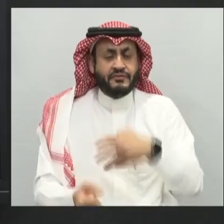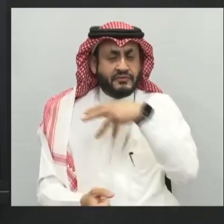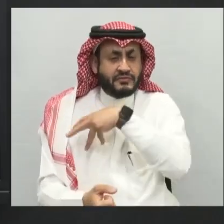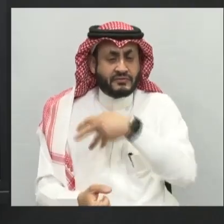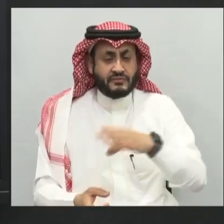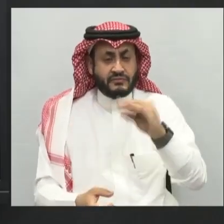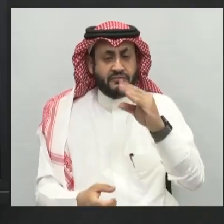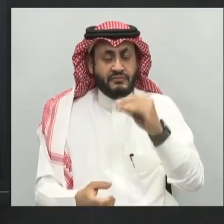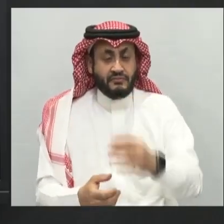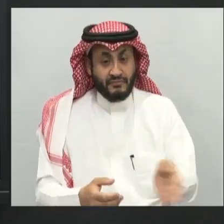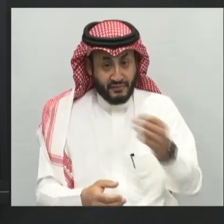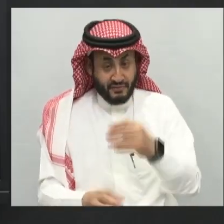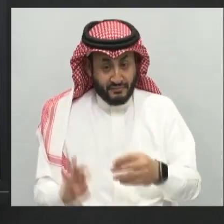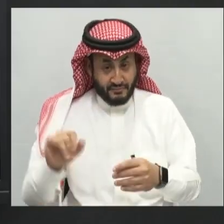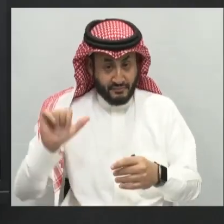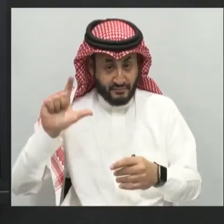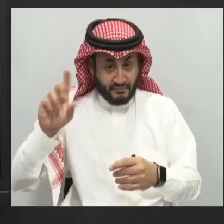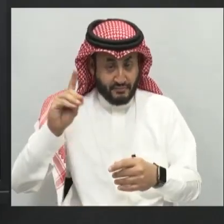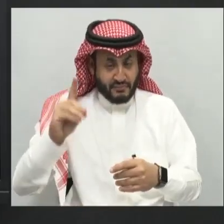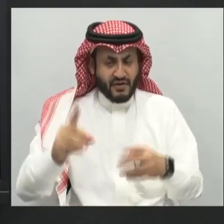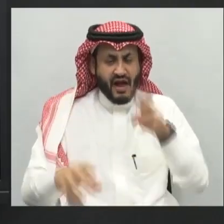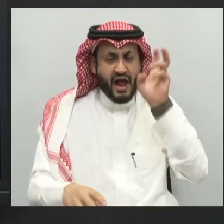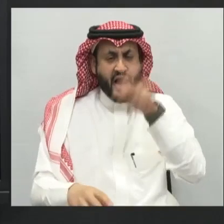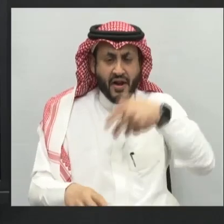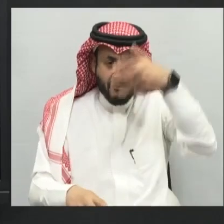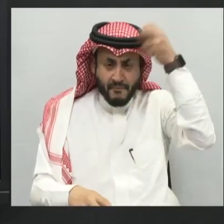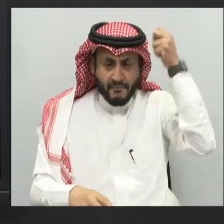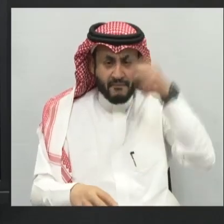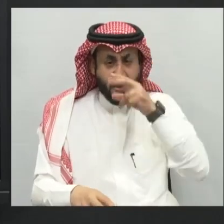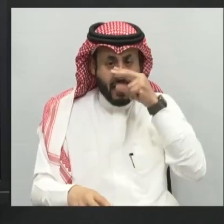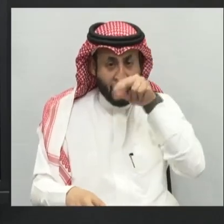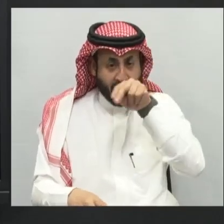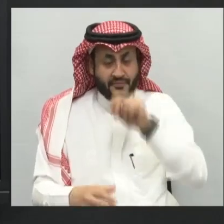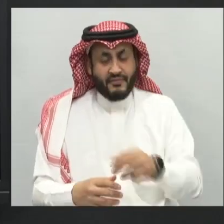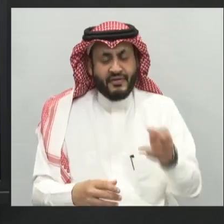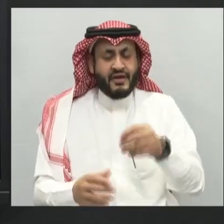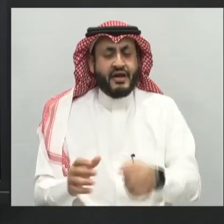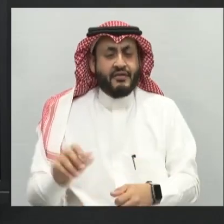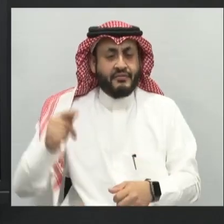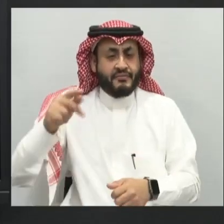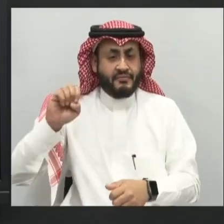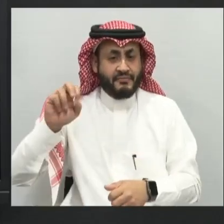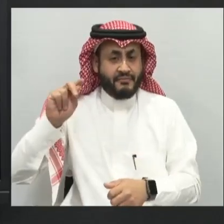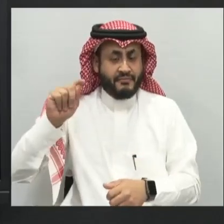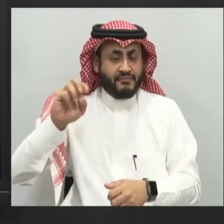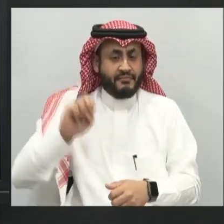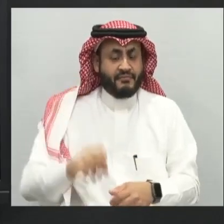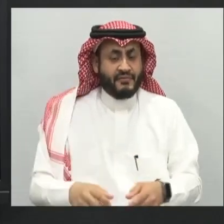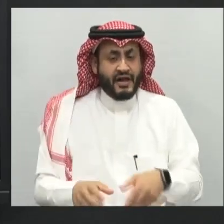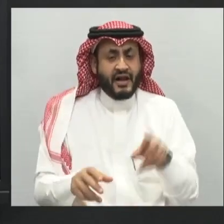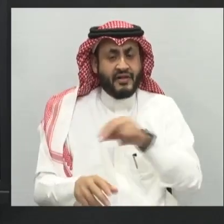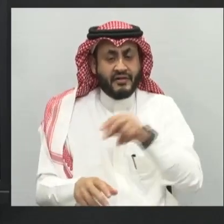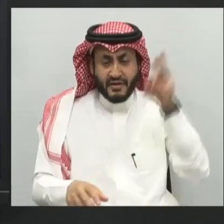ducks, wild animals like tigers, wolves, and pets like cats and parrots,